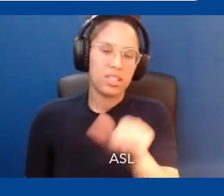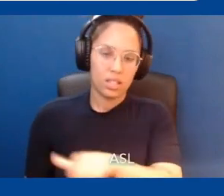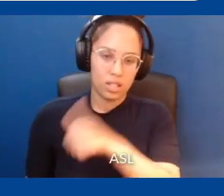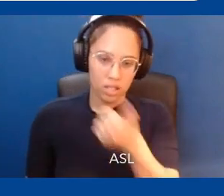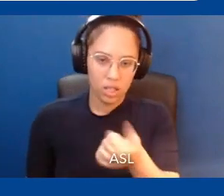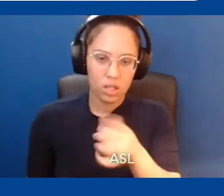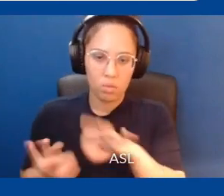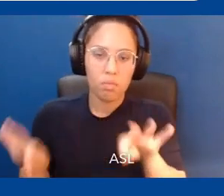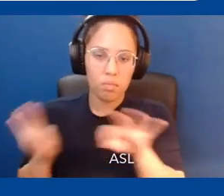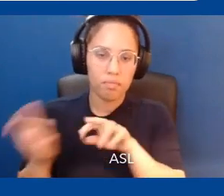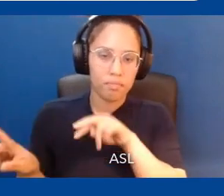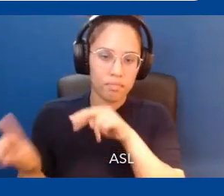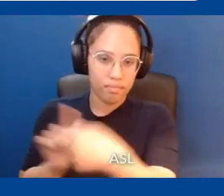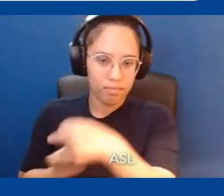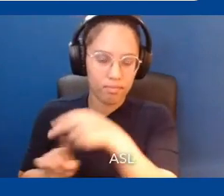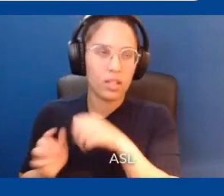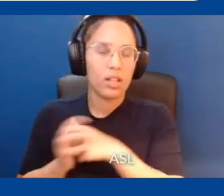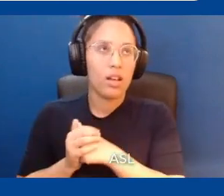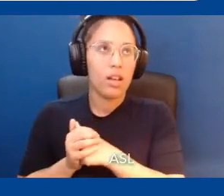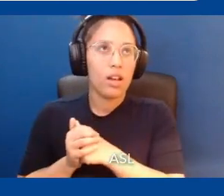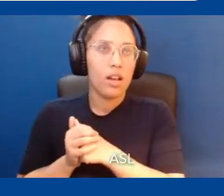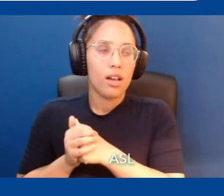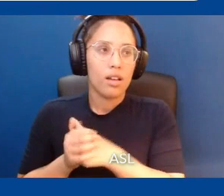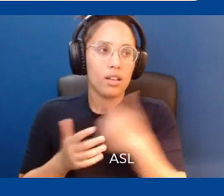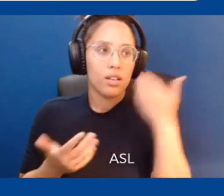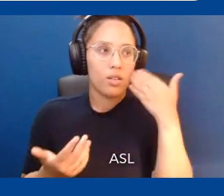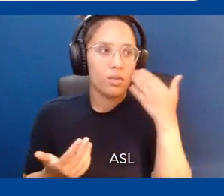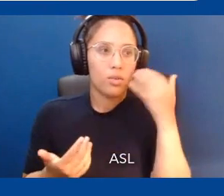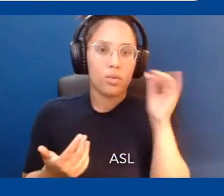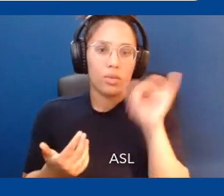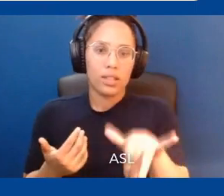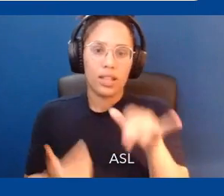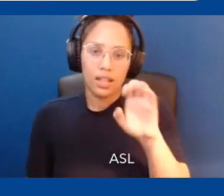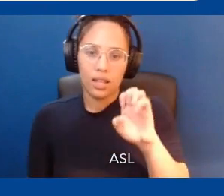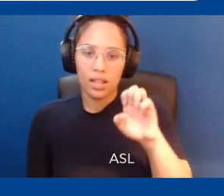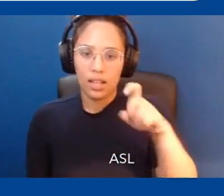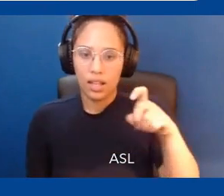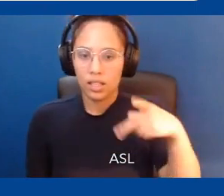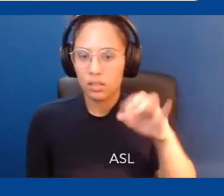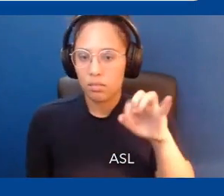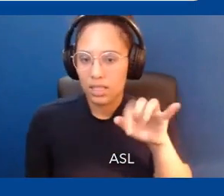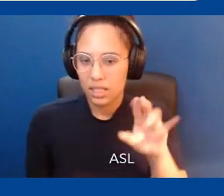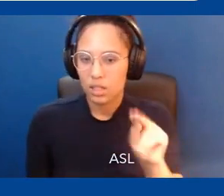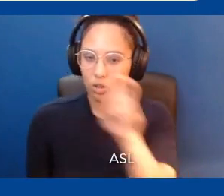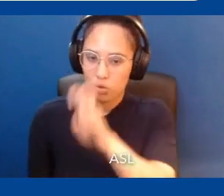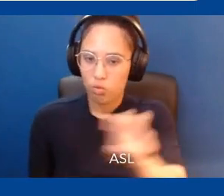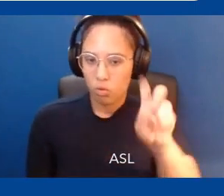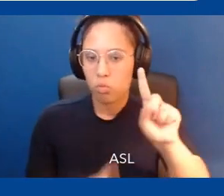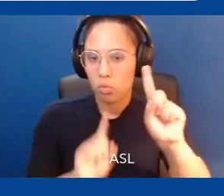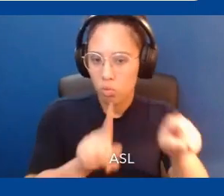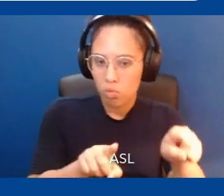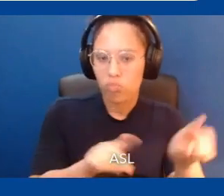the expedition was organized by the ethnographic filmmaker Robert Gardner,